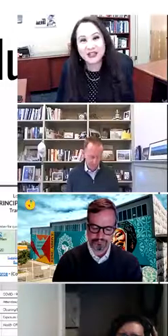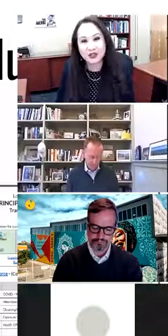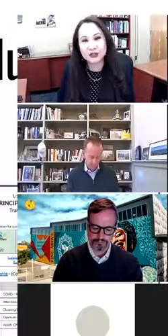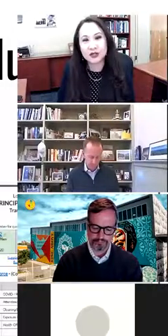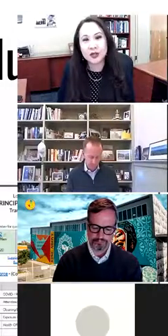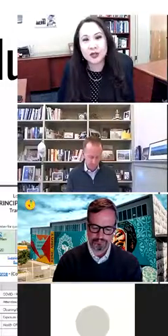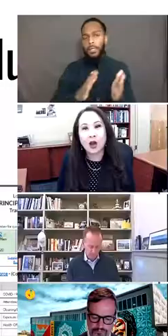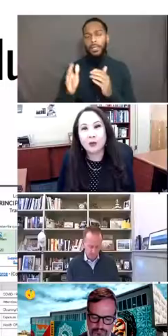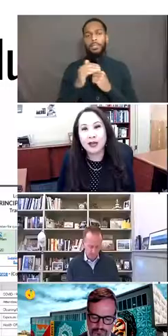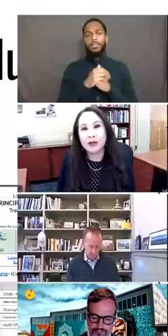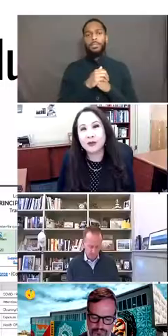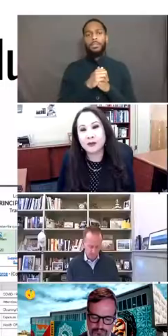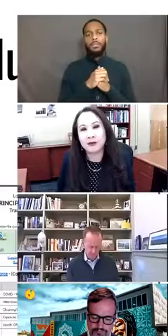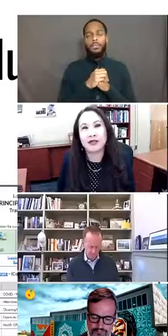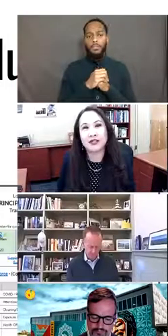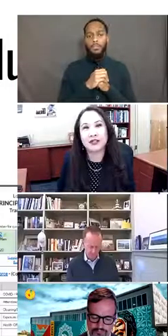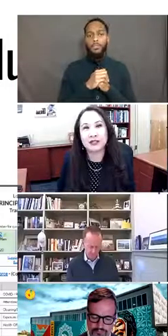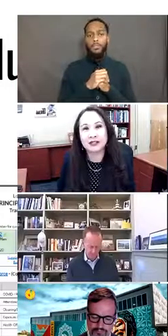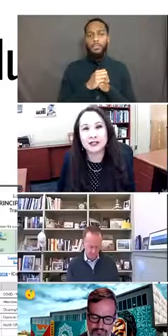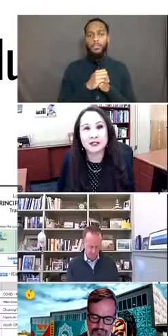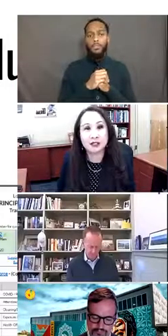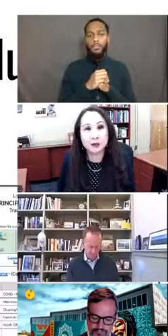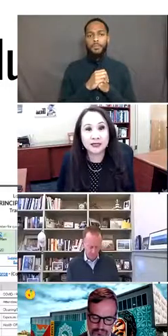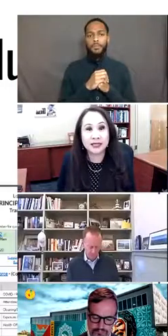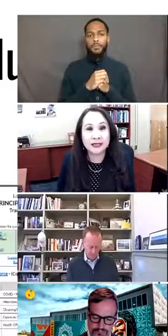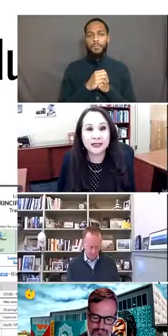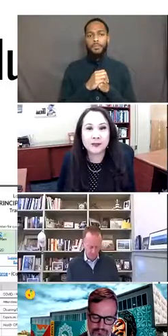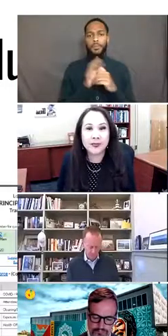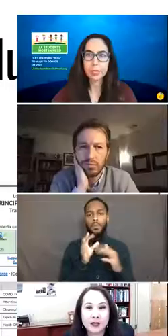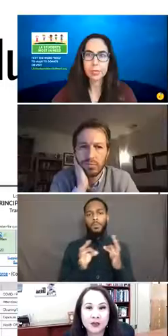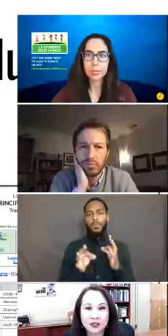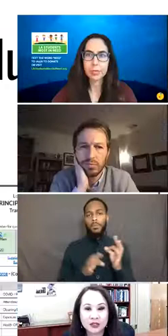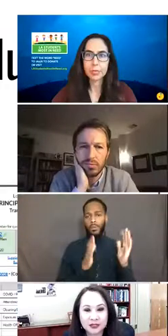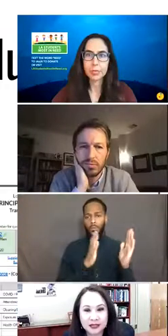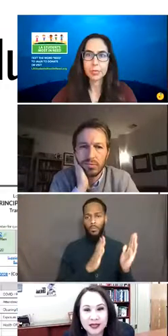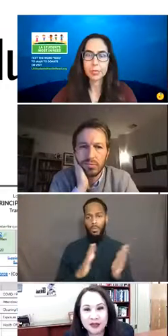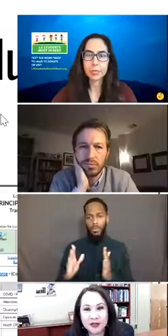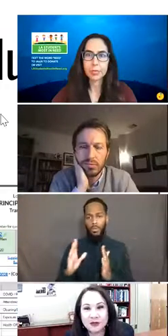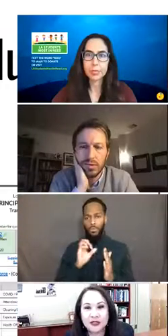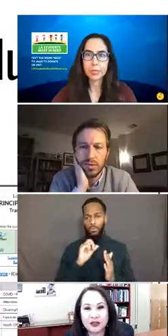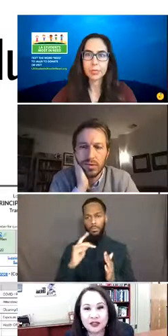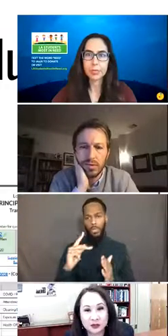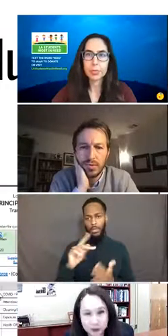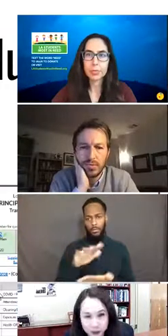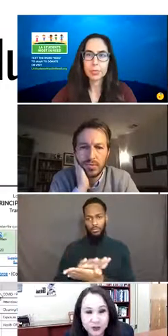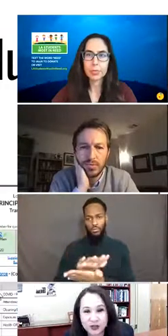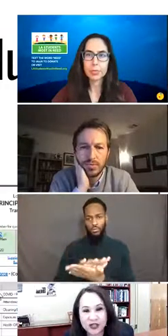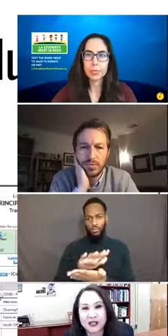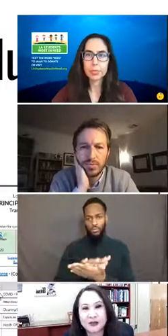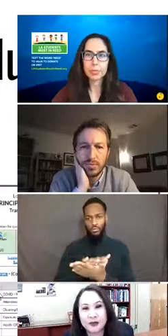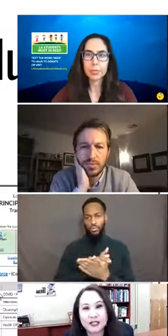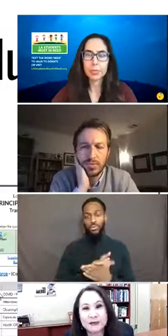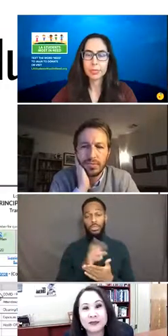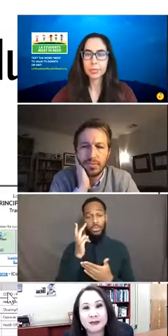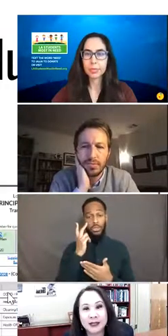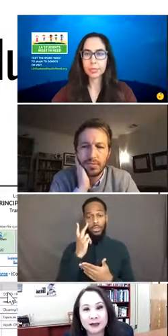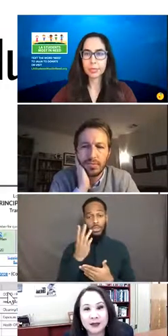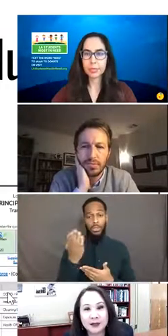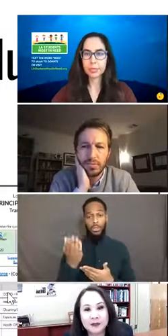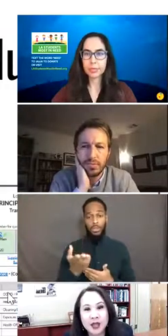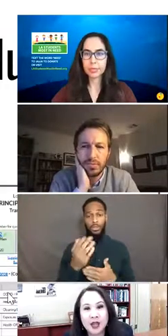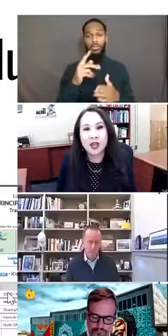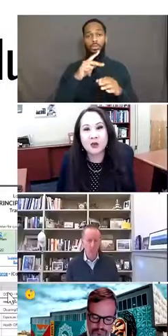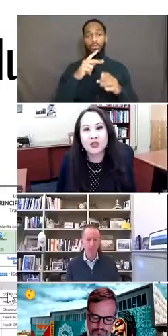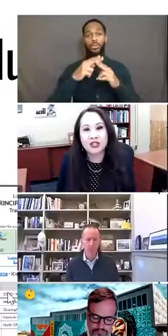and teachers, around preparations at the school sites. So what you see here is a resource called the Principal's